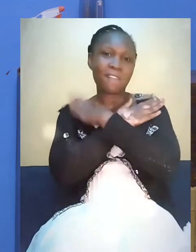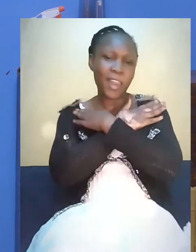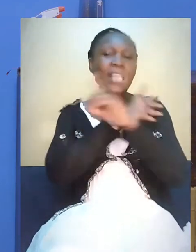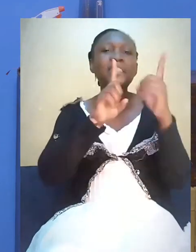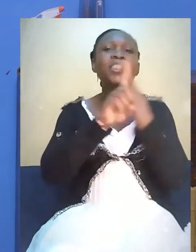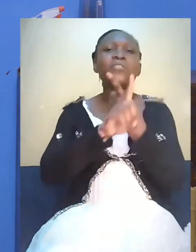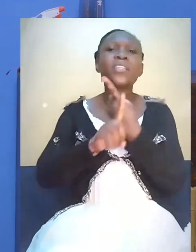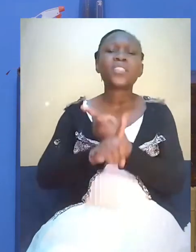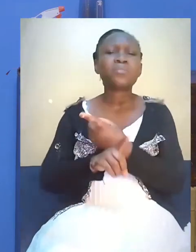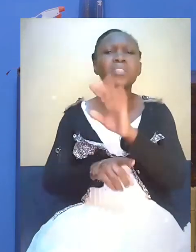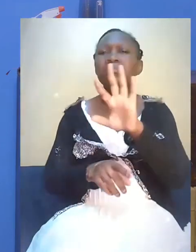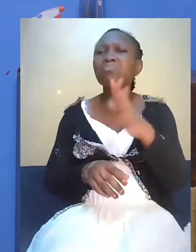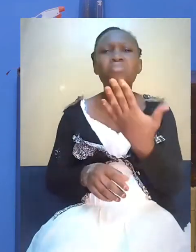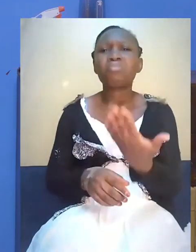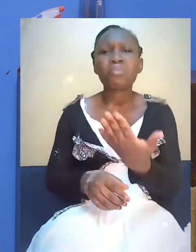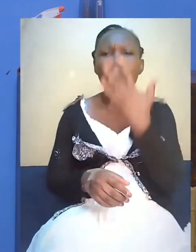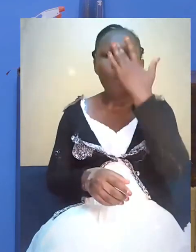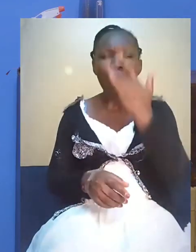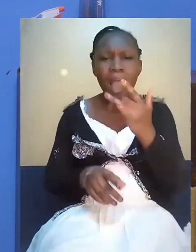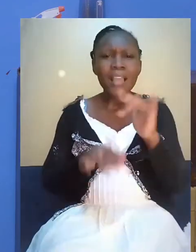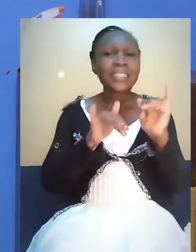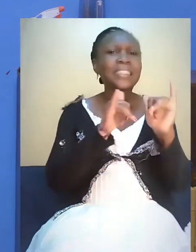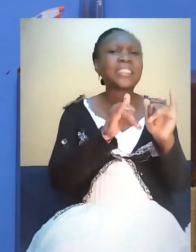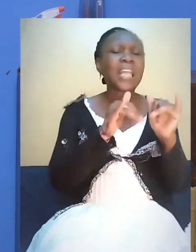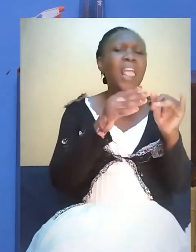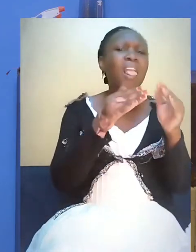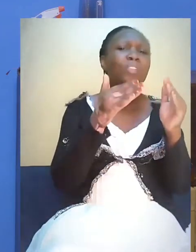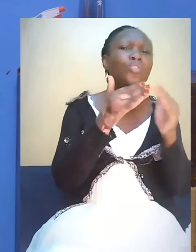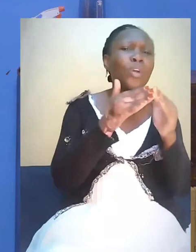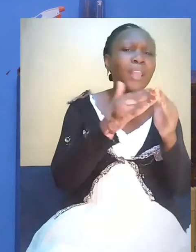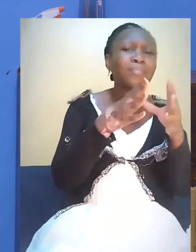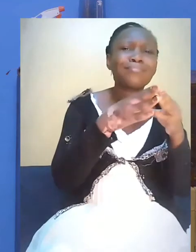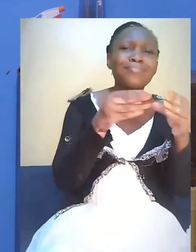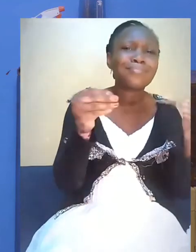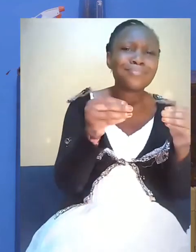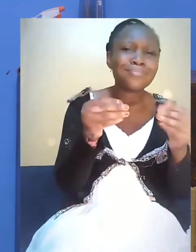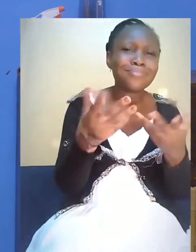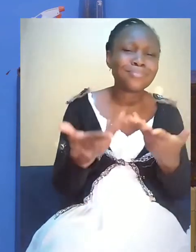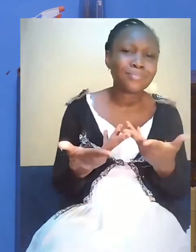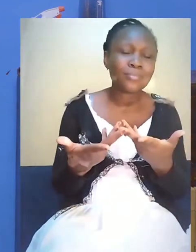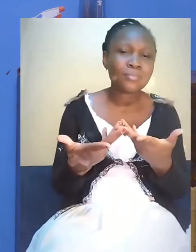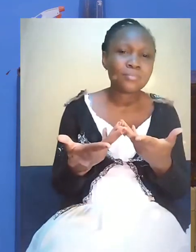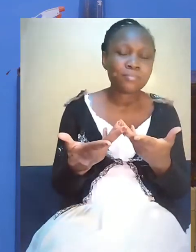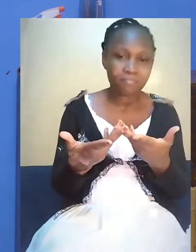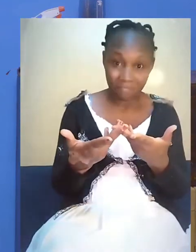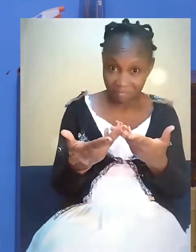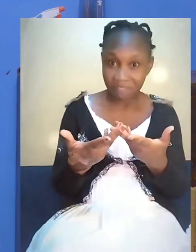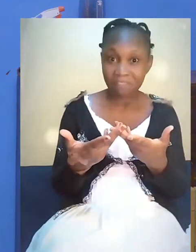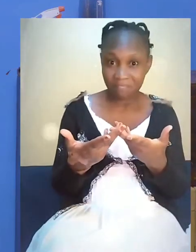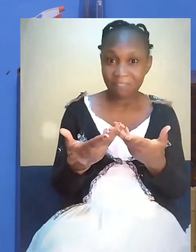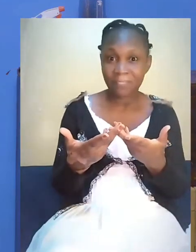reason makes them go to the loo? Or why would they spend so much time in the loo? And here's